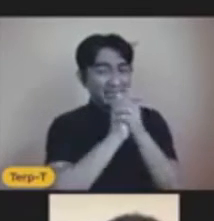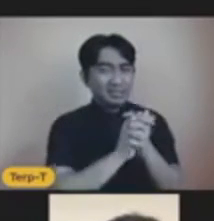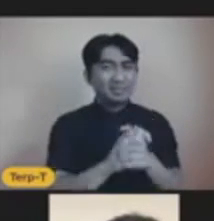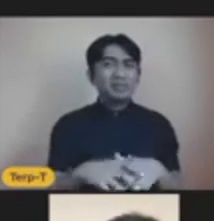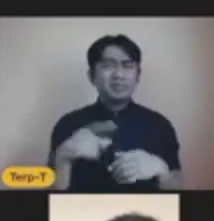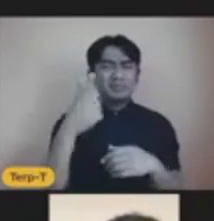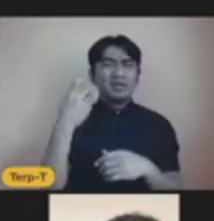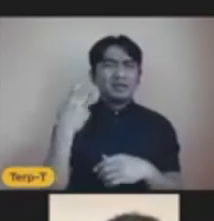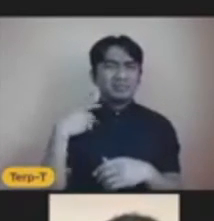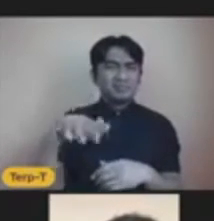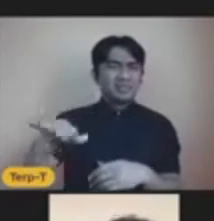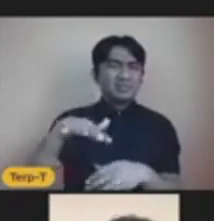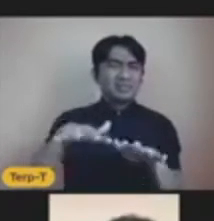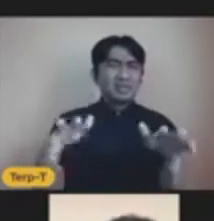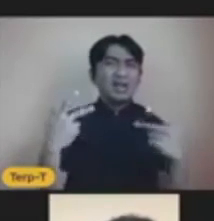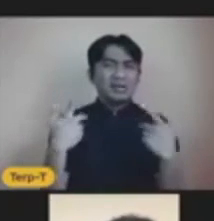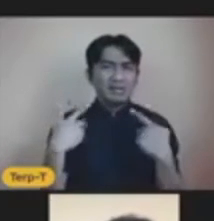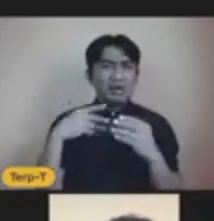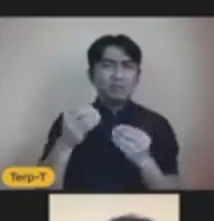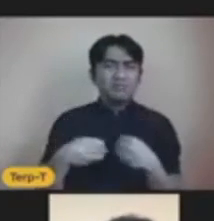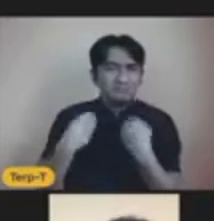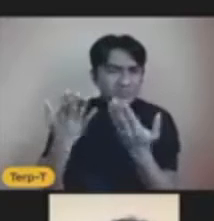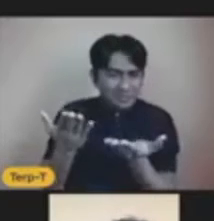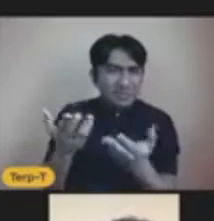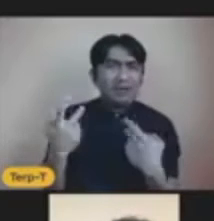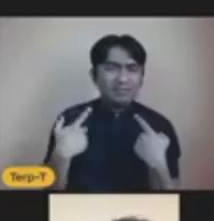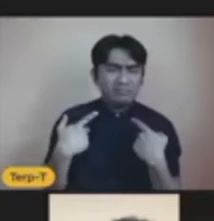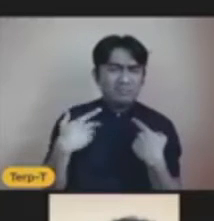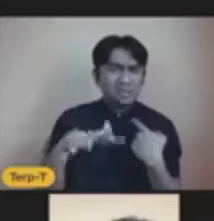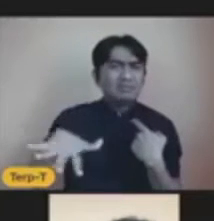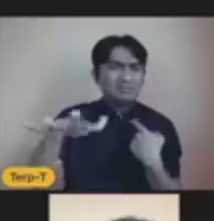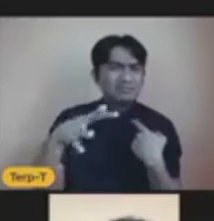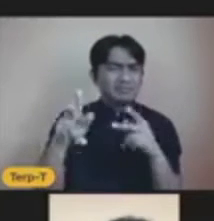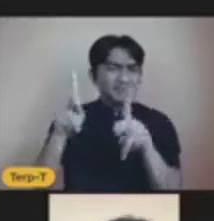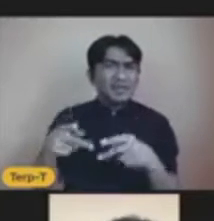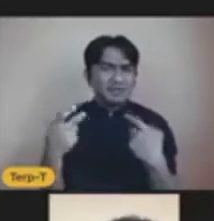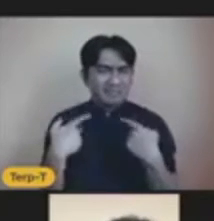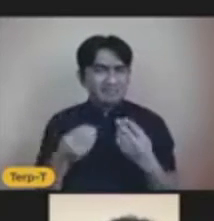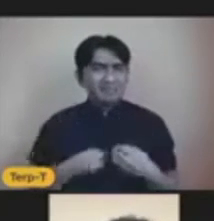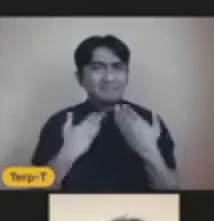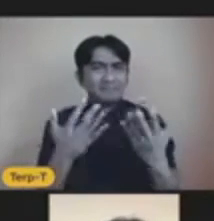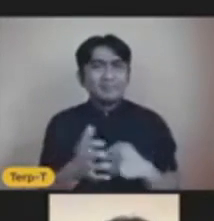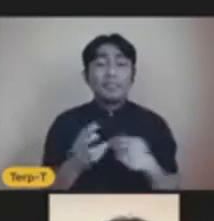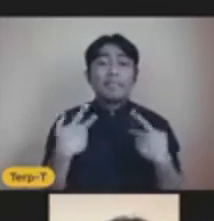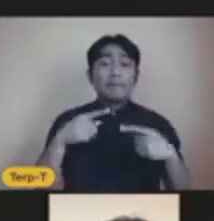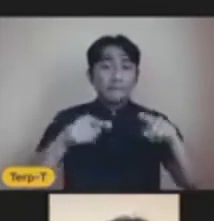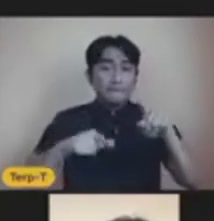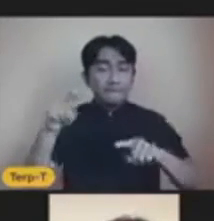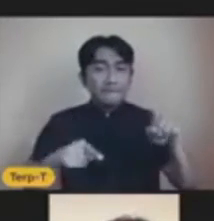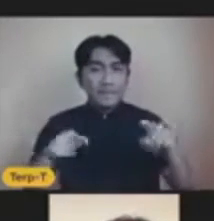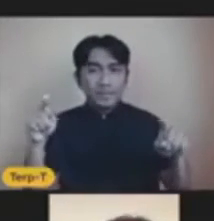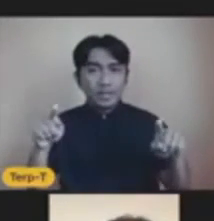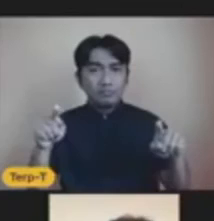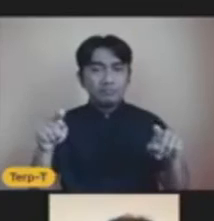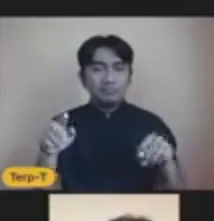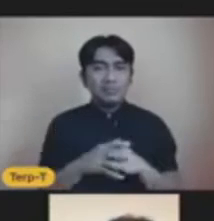to offer of society and every person does. So I think we have to different we'd look at how